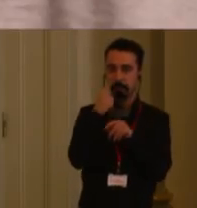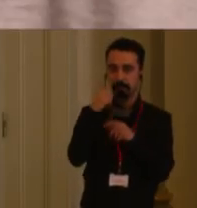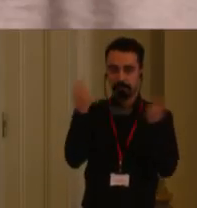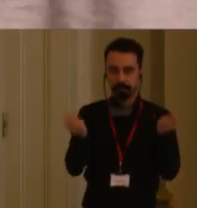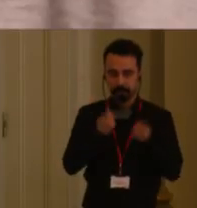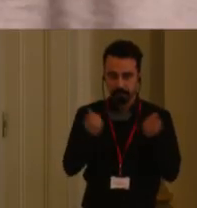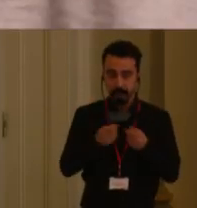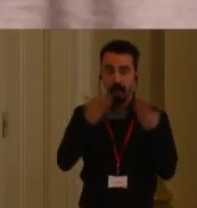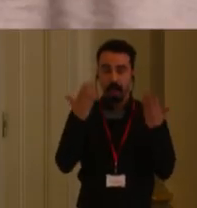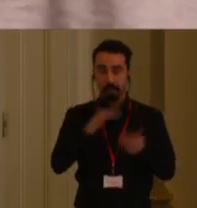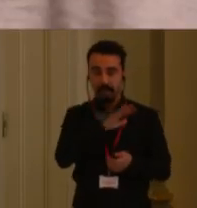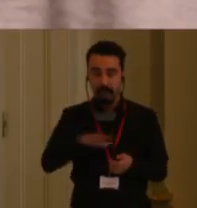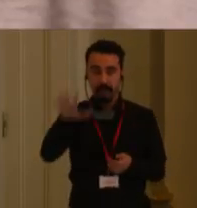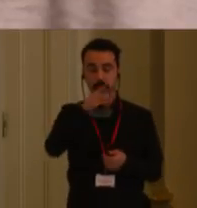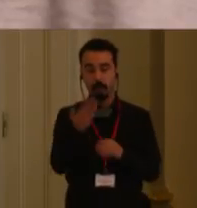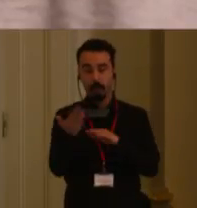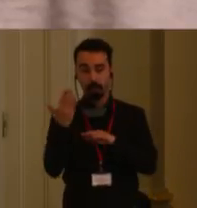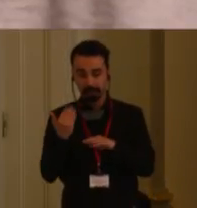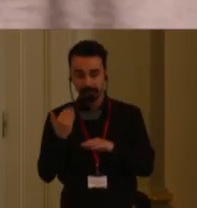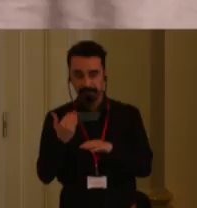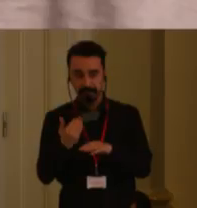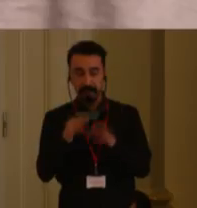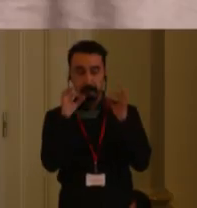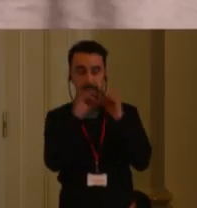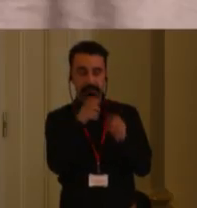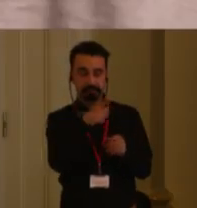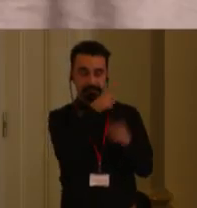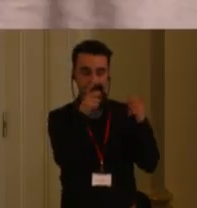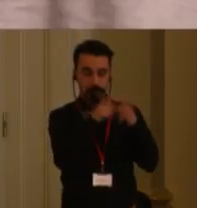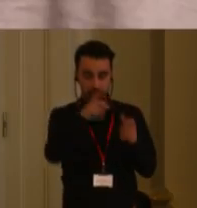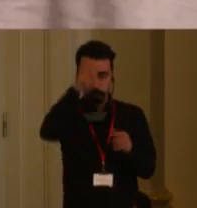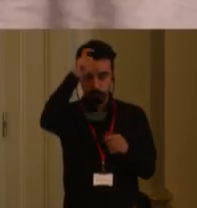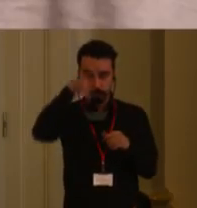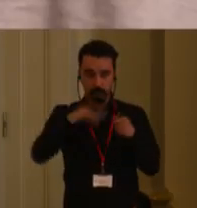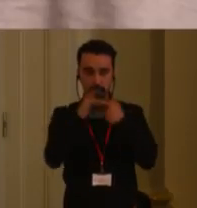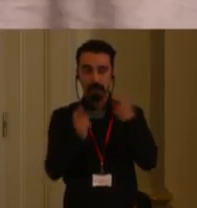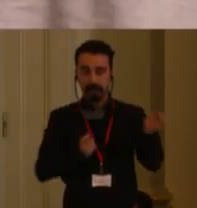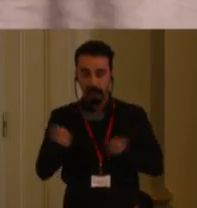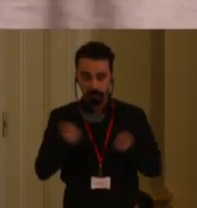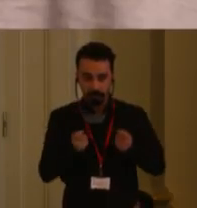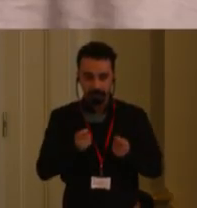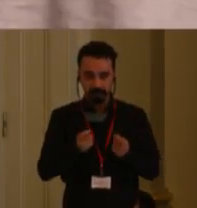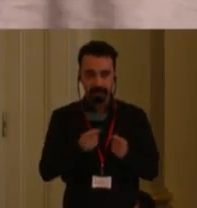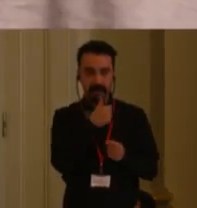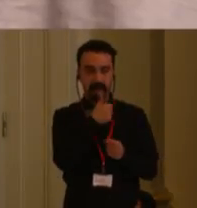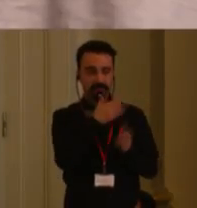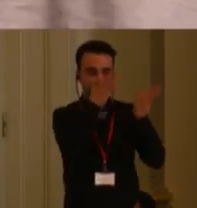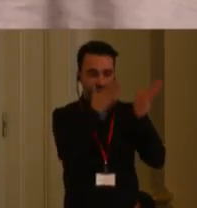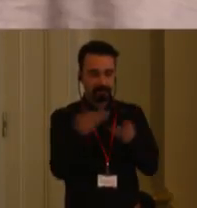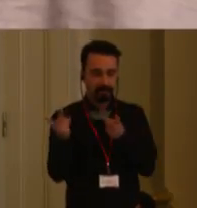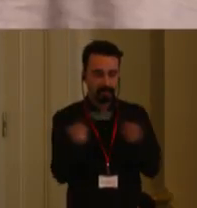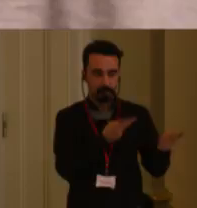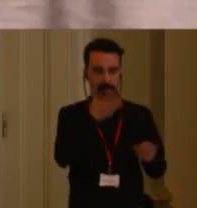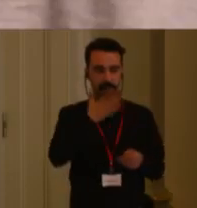get a better understanding of the window through which they approach life. The country director, British